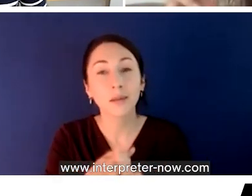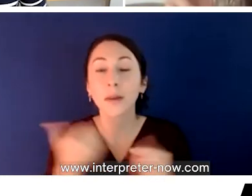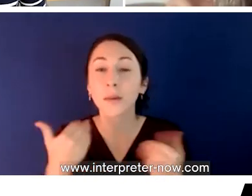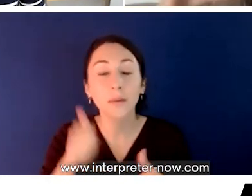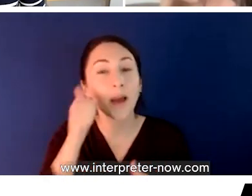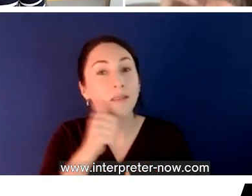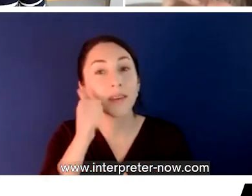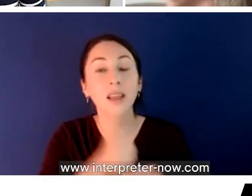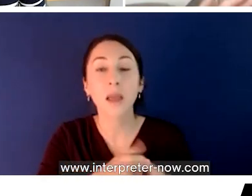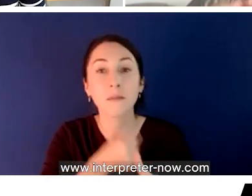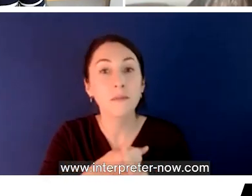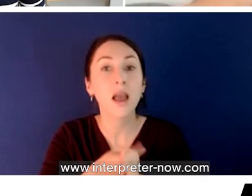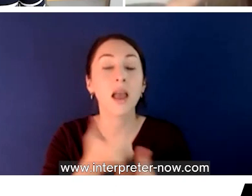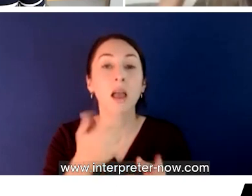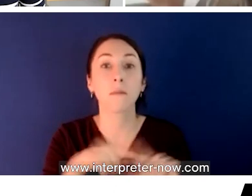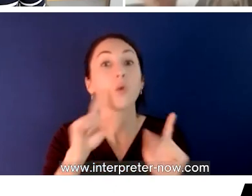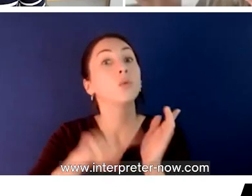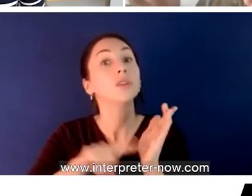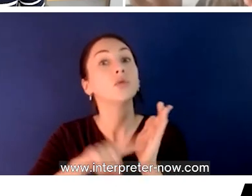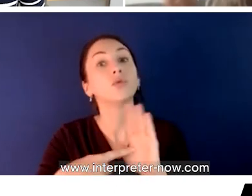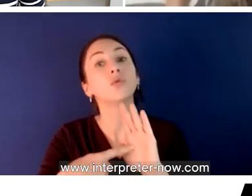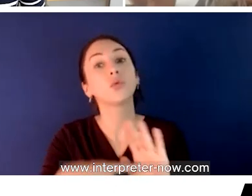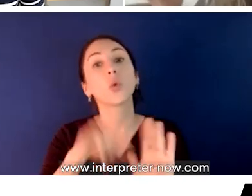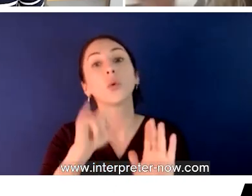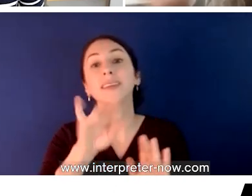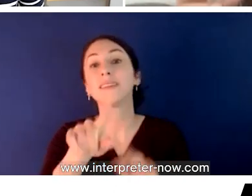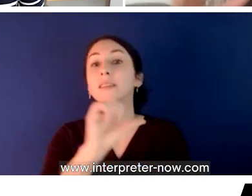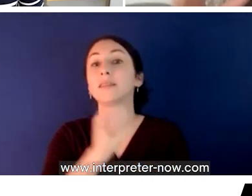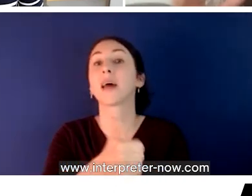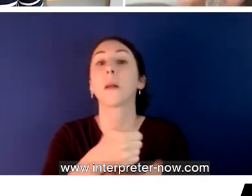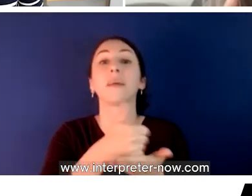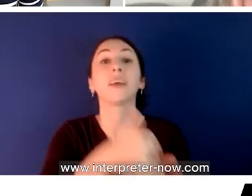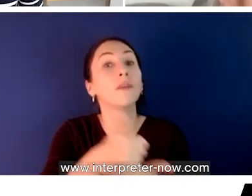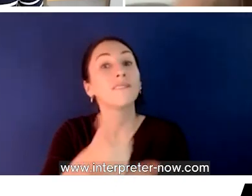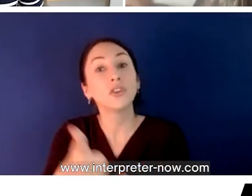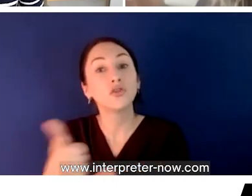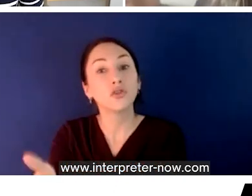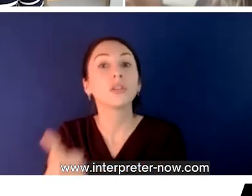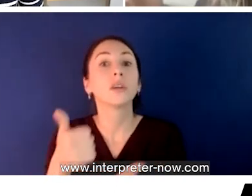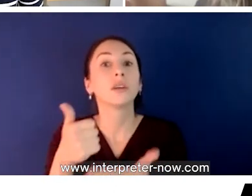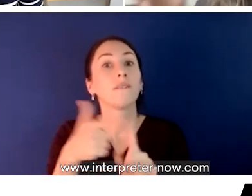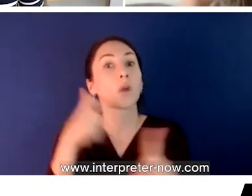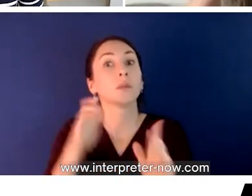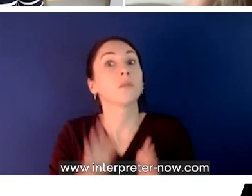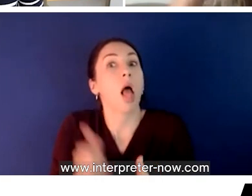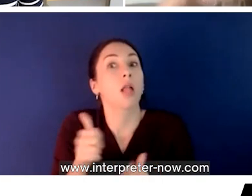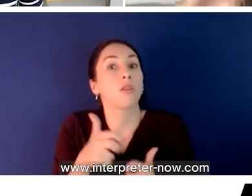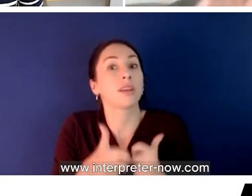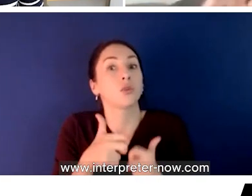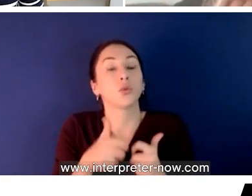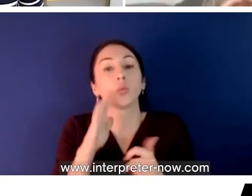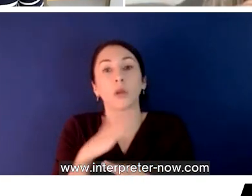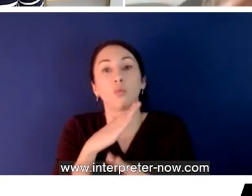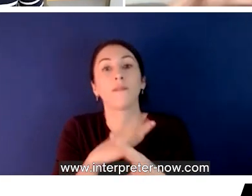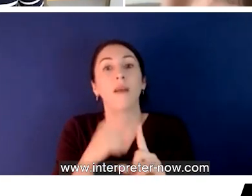there's also research that shows that if you put interventions into place in front of those smaller issues, you can prevent them from ever escalating.